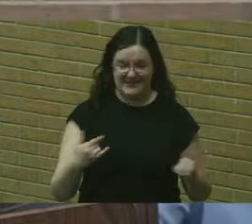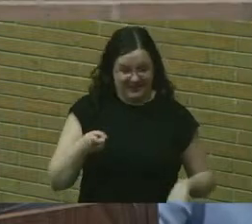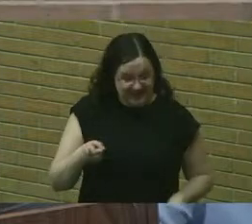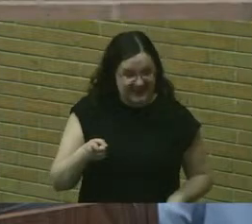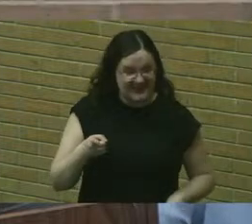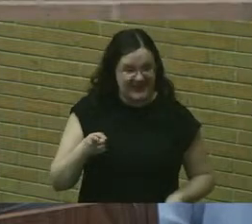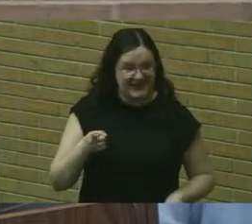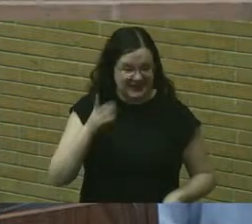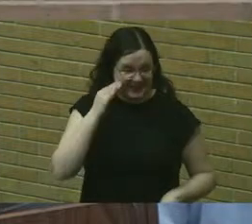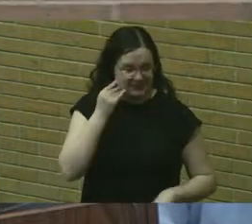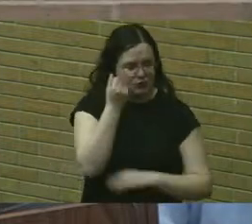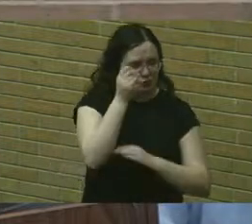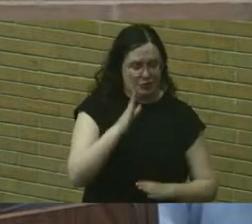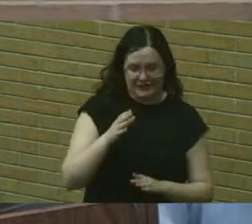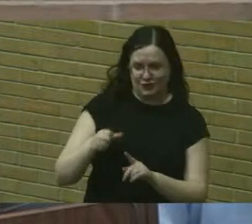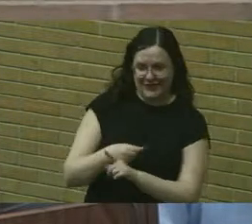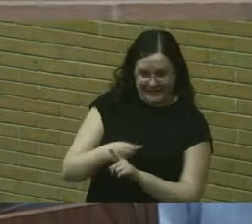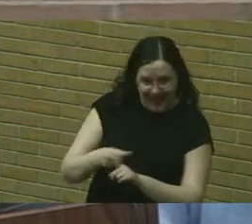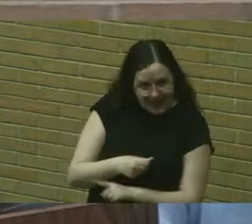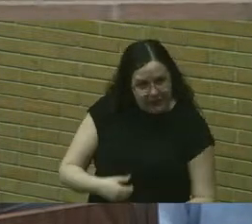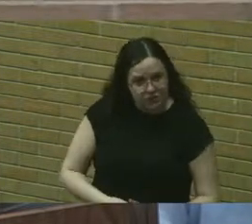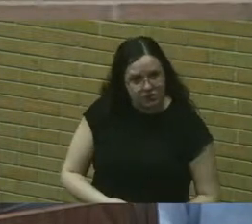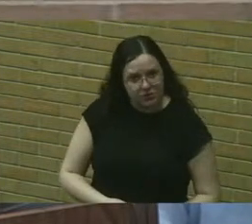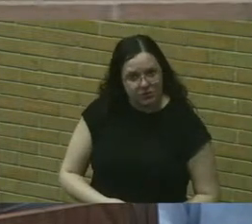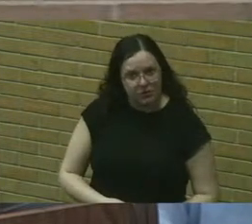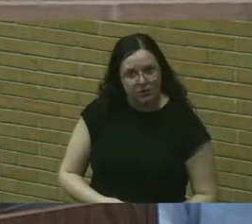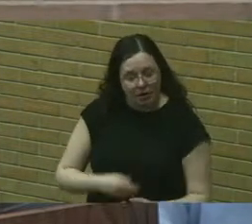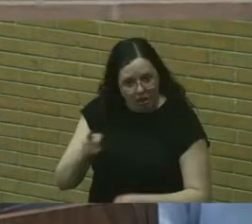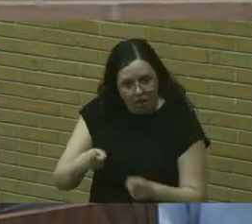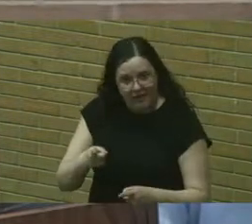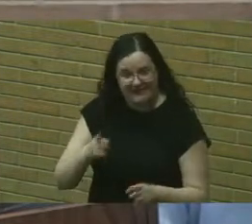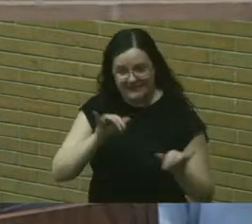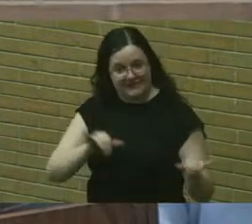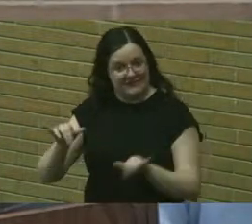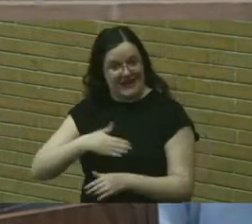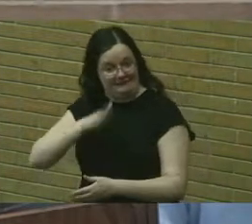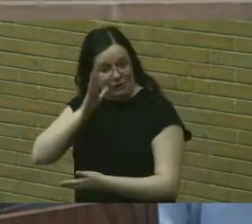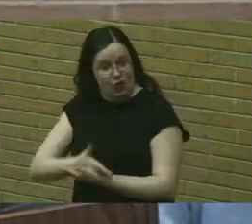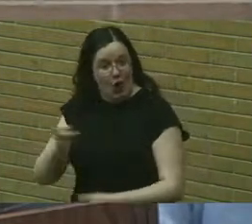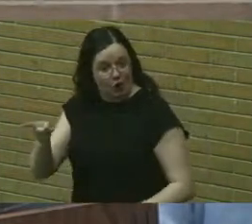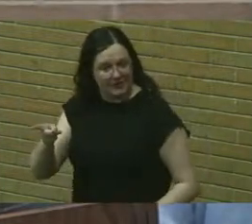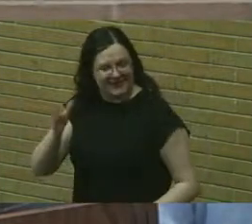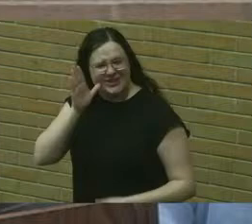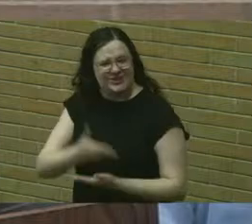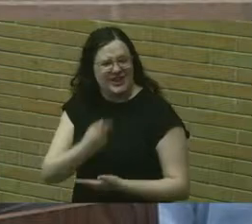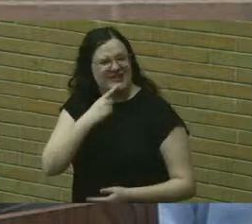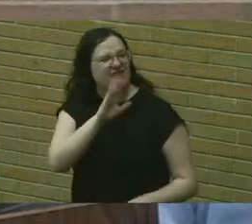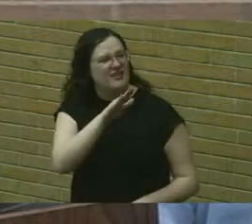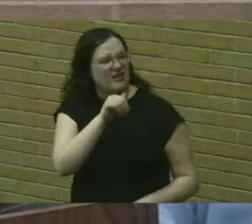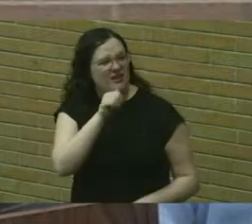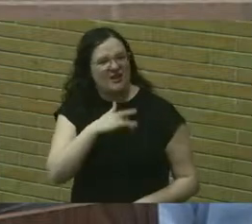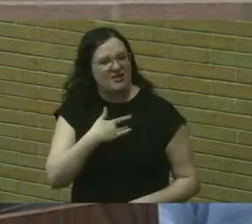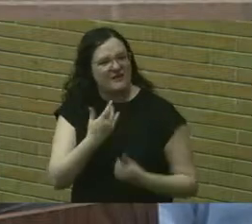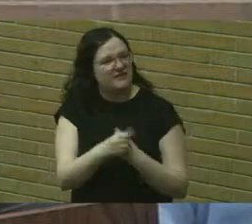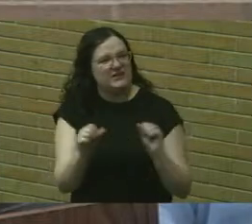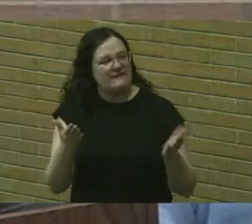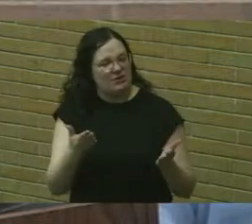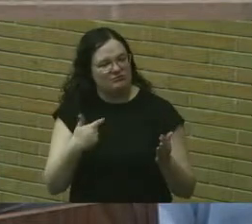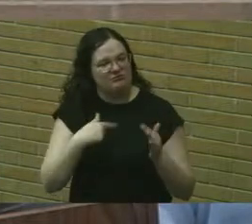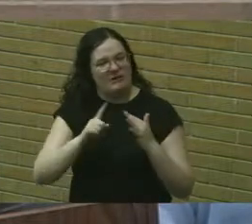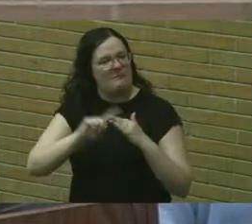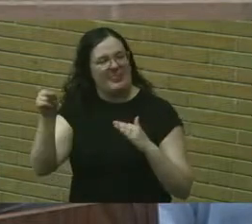attacked, like my daughter was, and she said, I don't feel safe here. I'm going to leave this